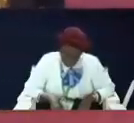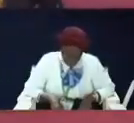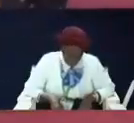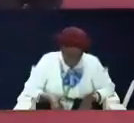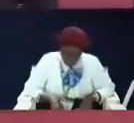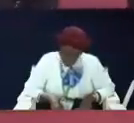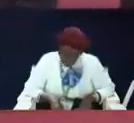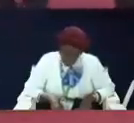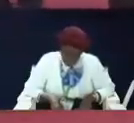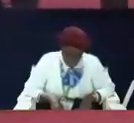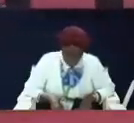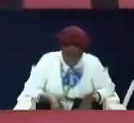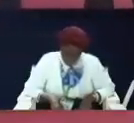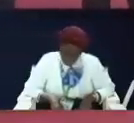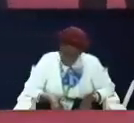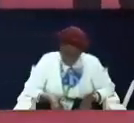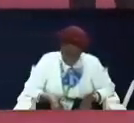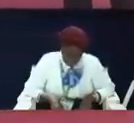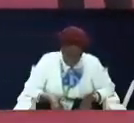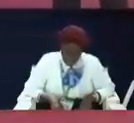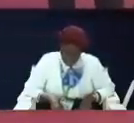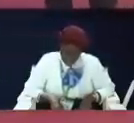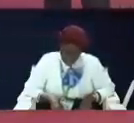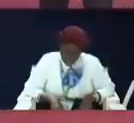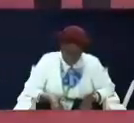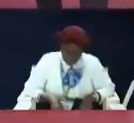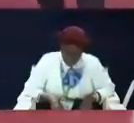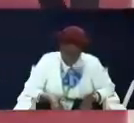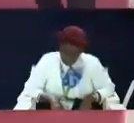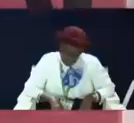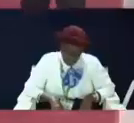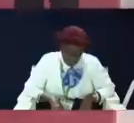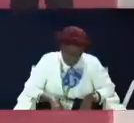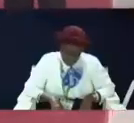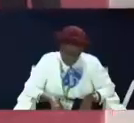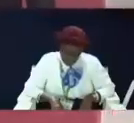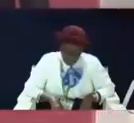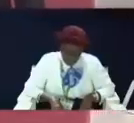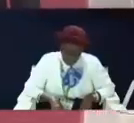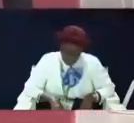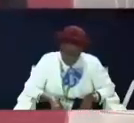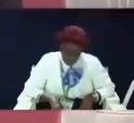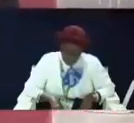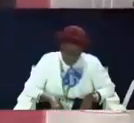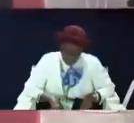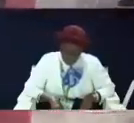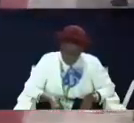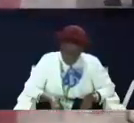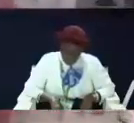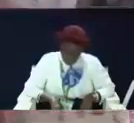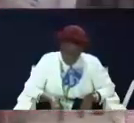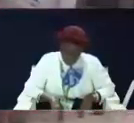tomorrow, give him a major